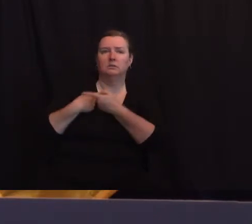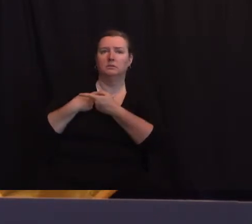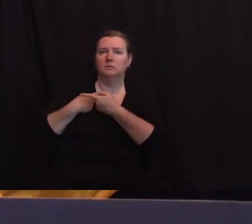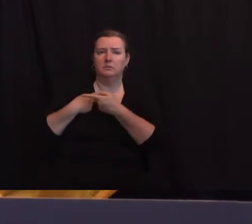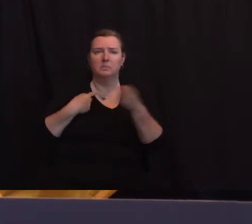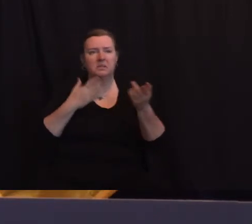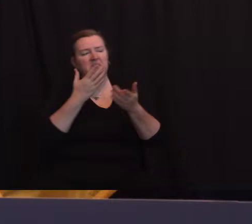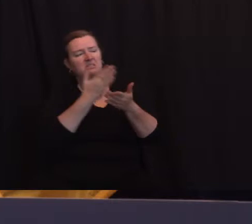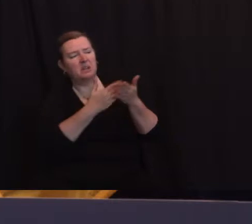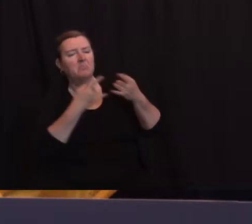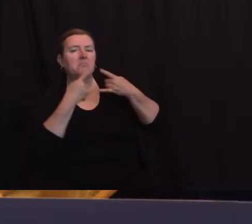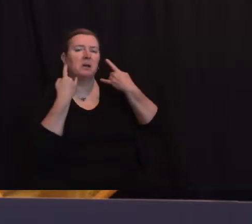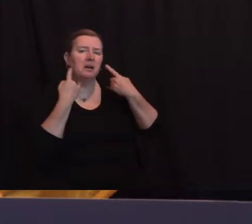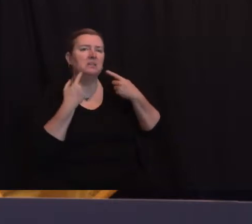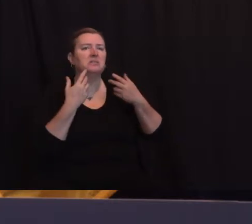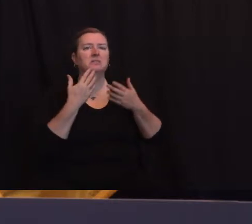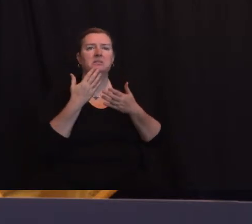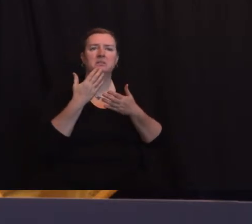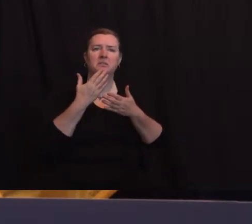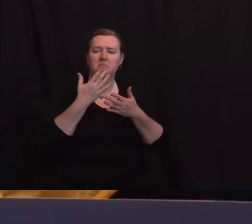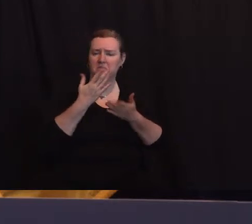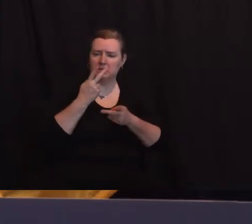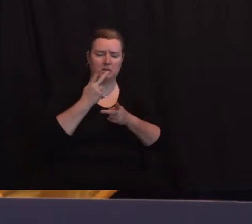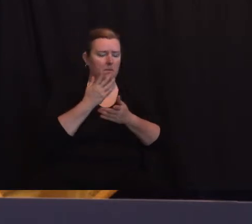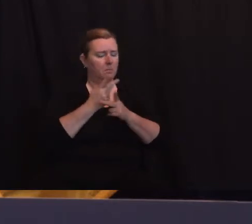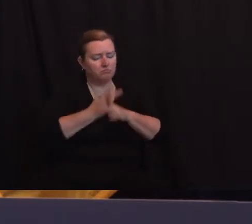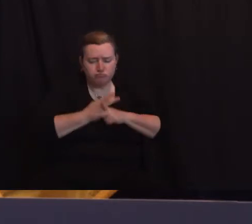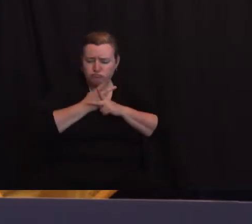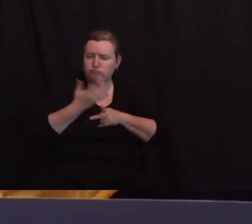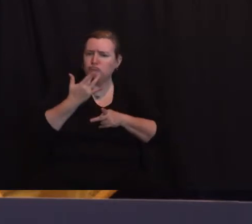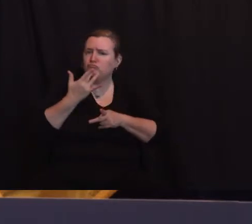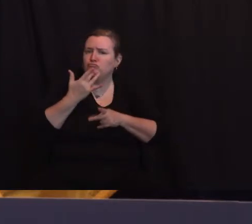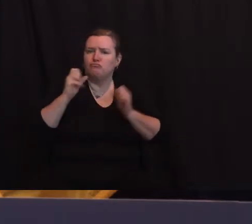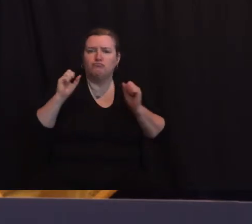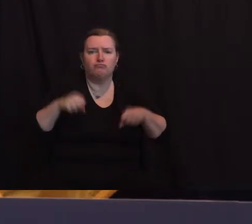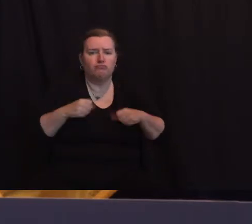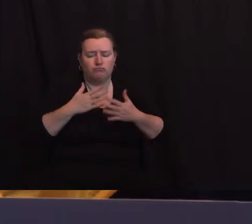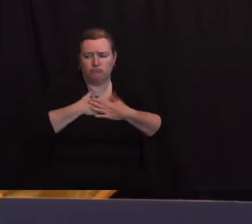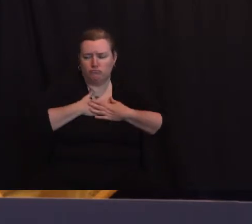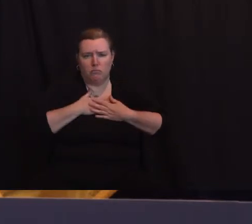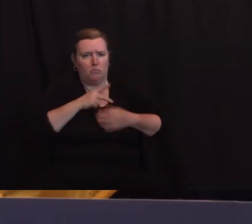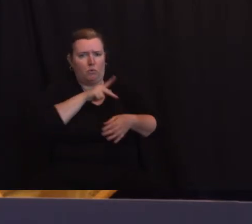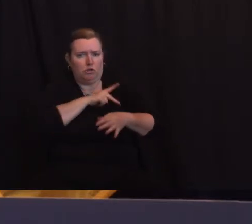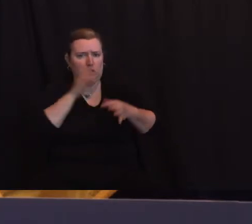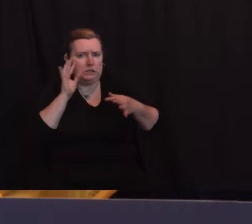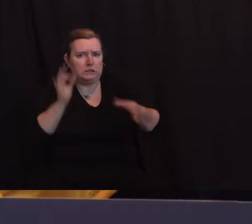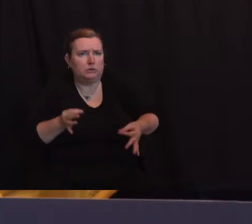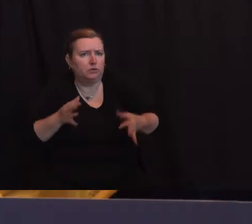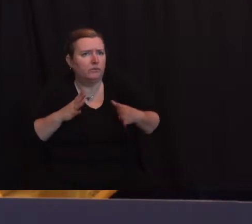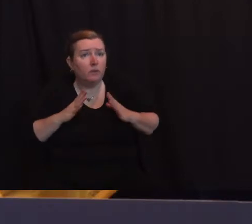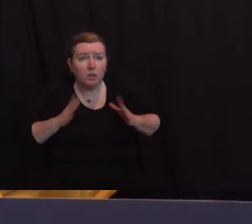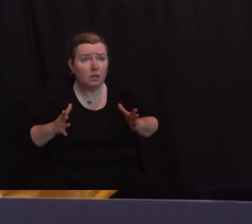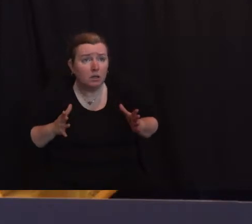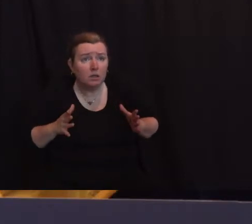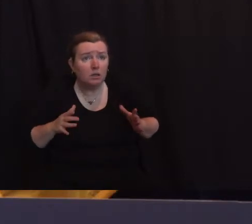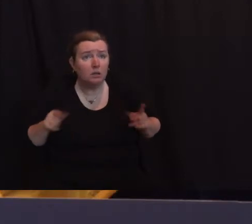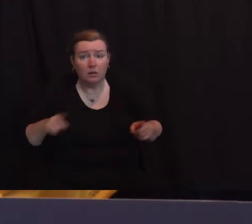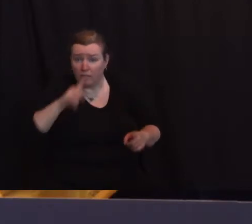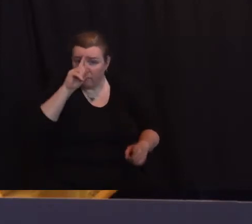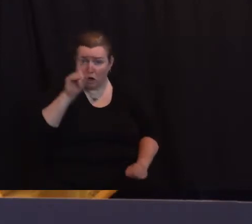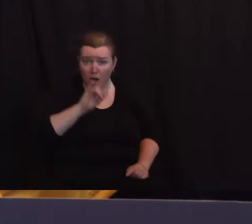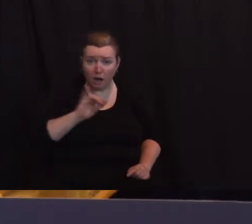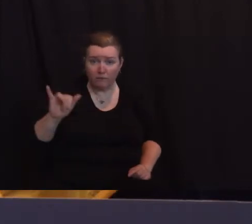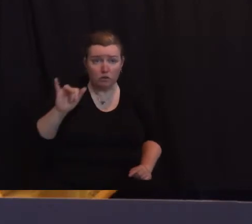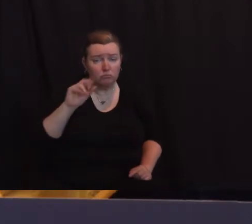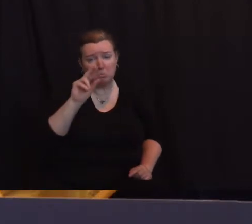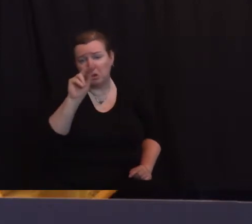choosing out of an abundance of caution to wear the mask. Again, I don't think this is forever and for always, but I think there's